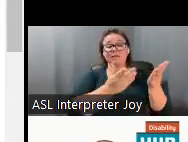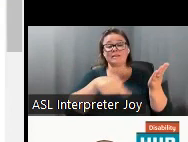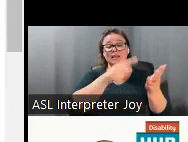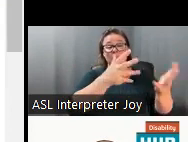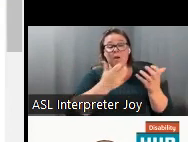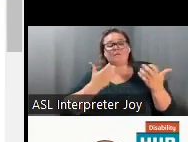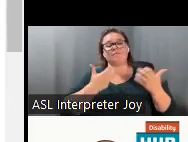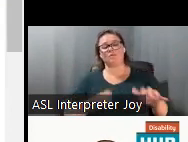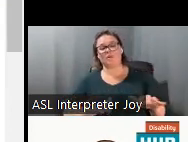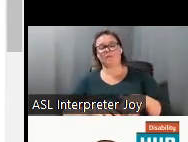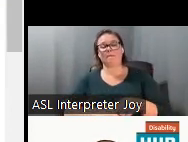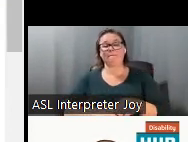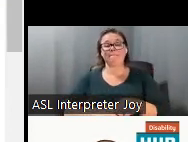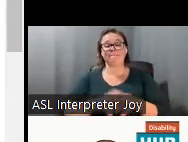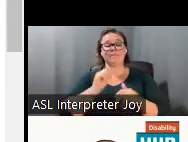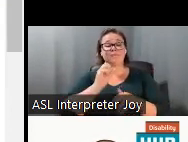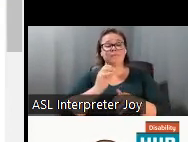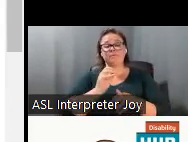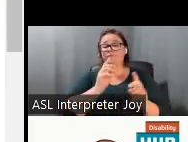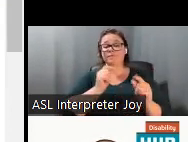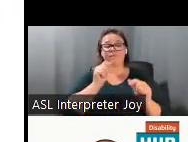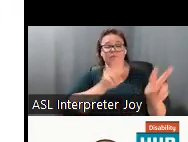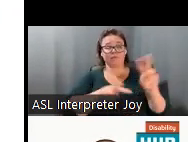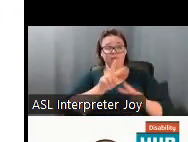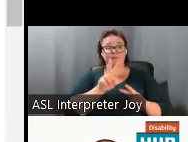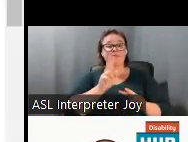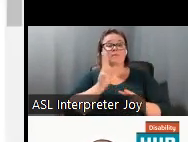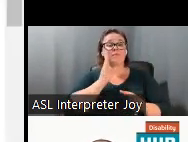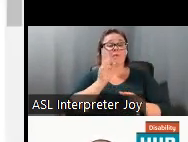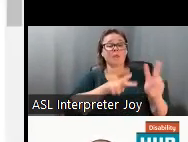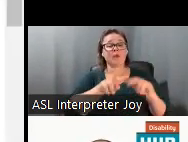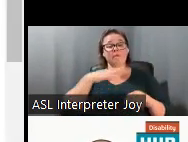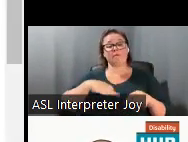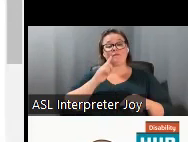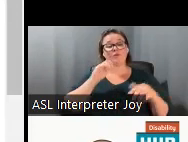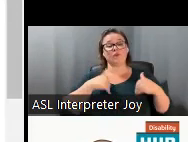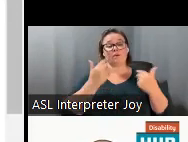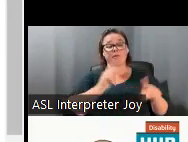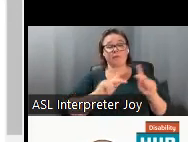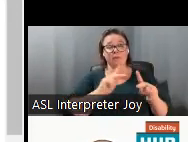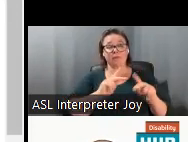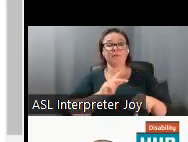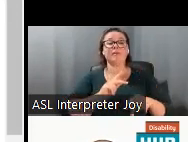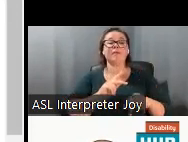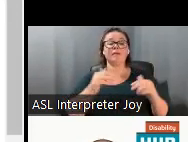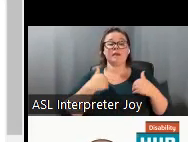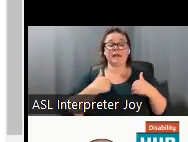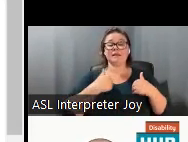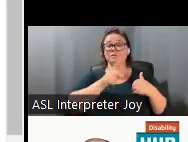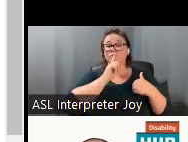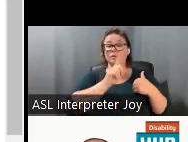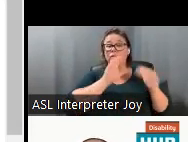want? So just a quick look, we're going to look at the benefits for young people. And it has a really